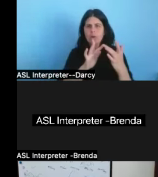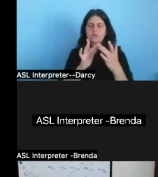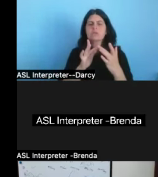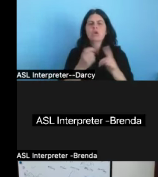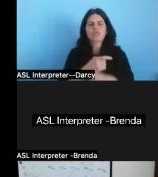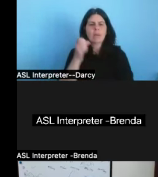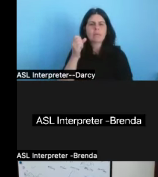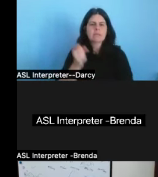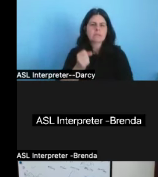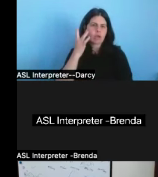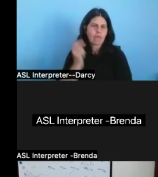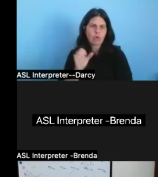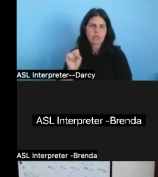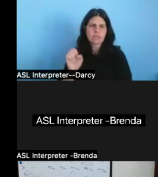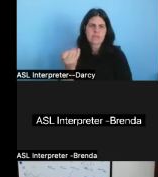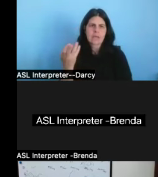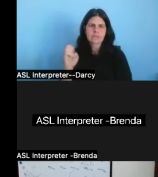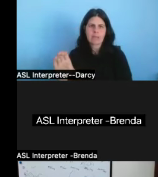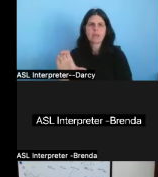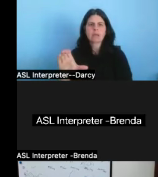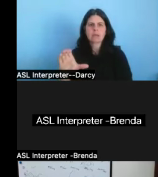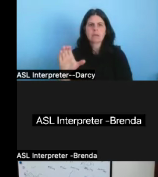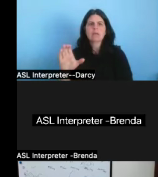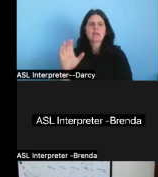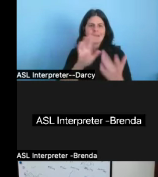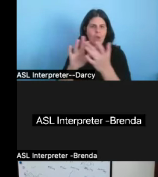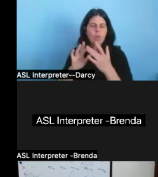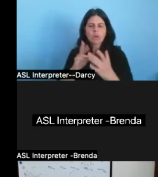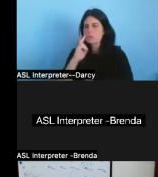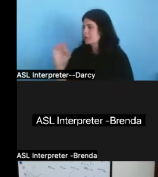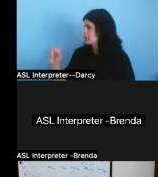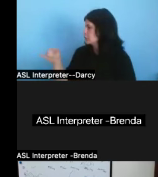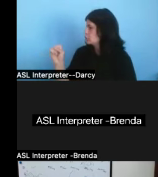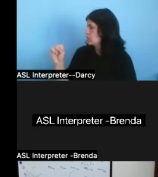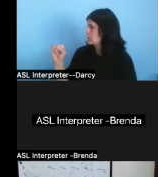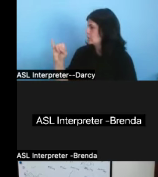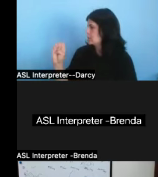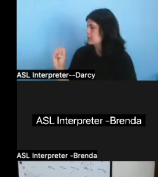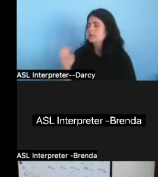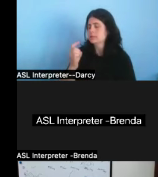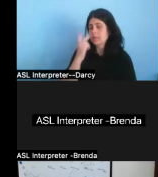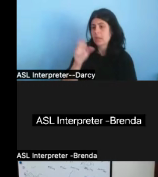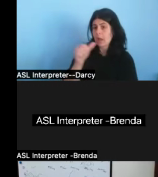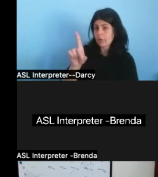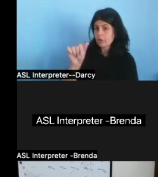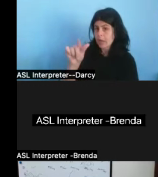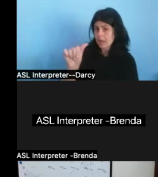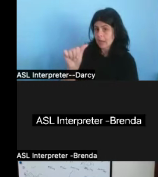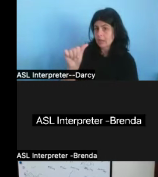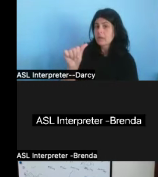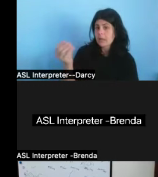Network. I think as you saw on Jesse's plots earlier, we also get data from some other networks like in Baja